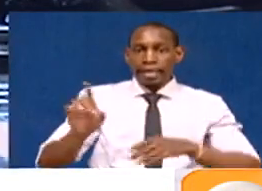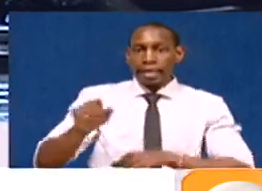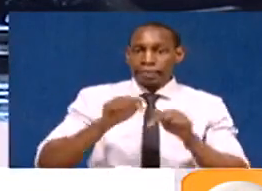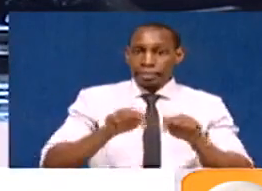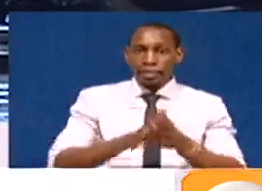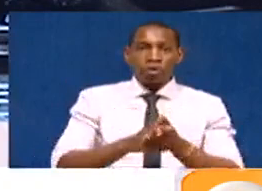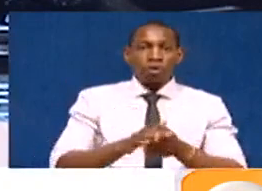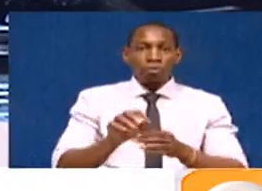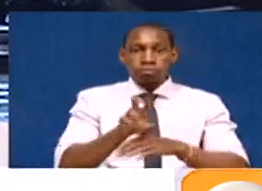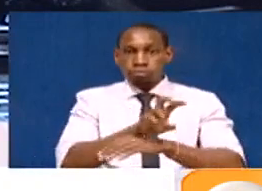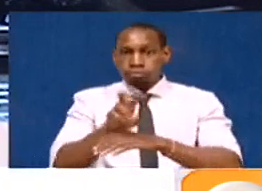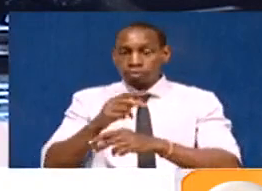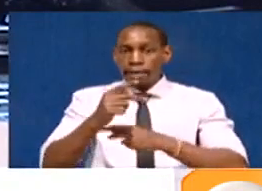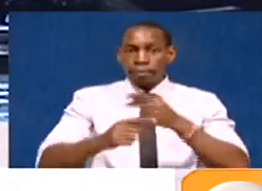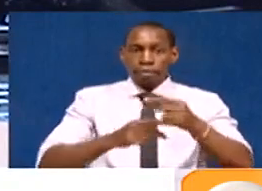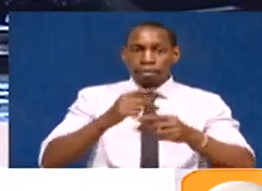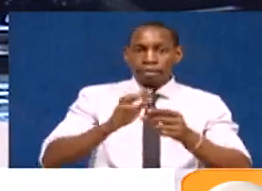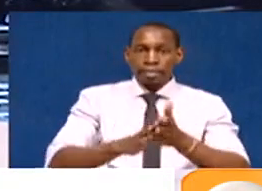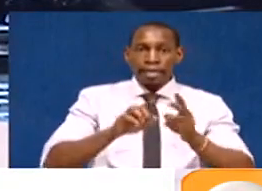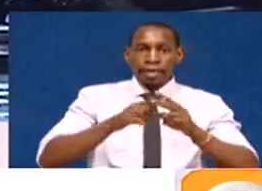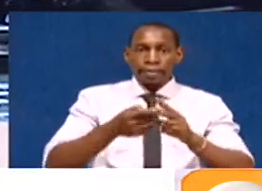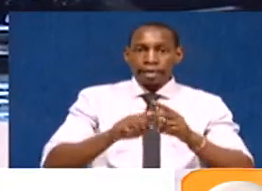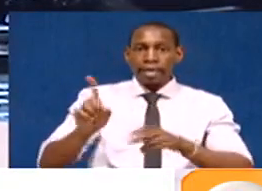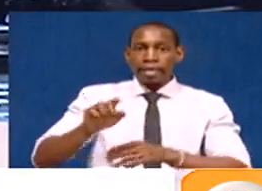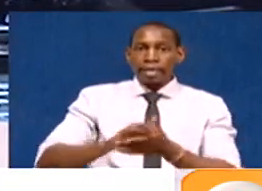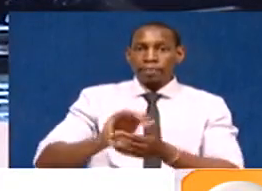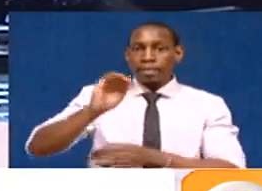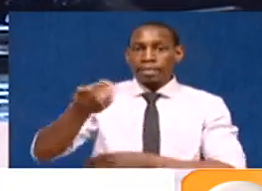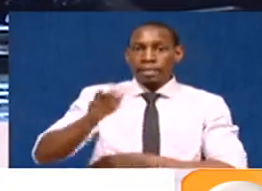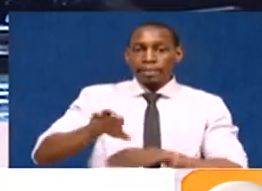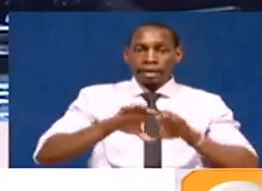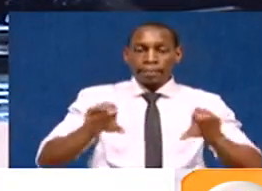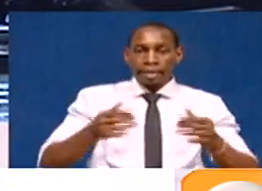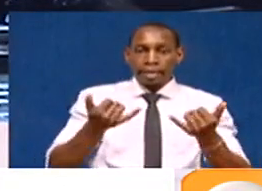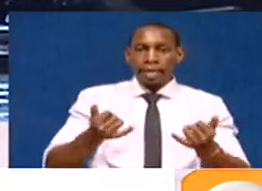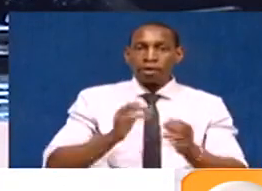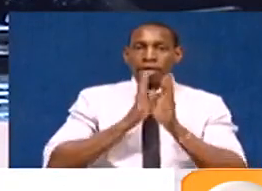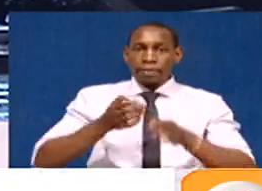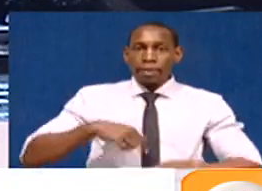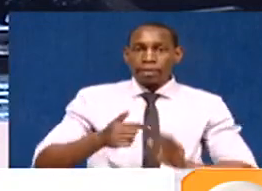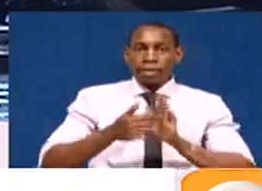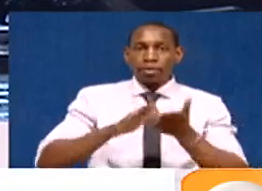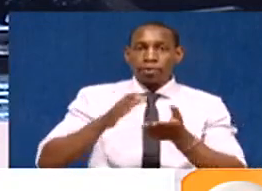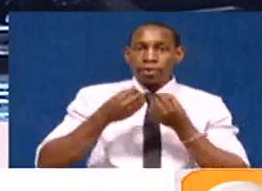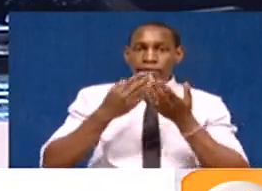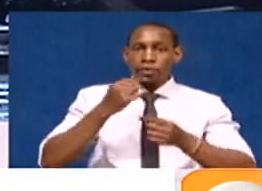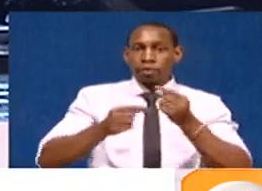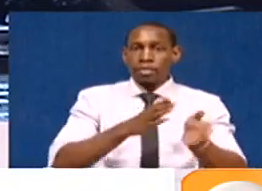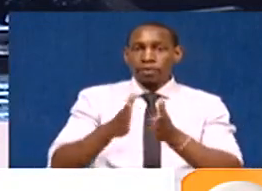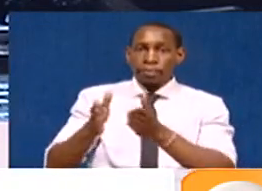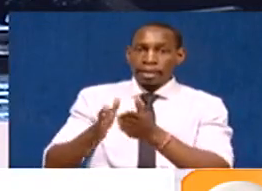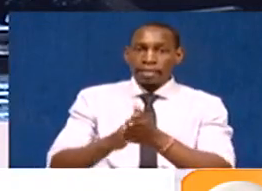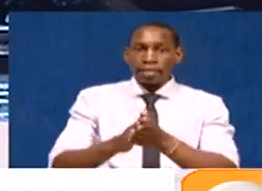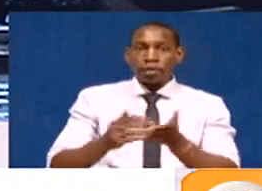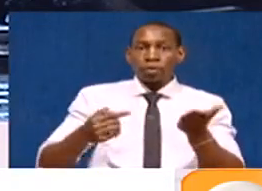today to inspect the progress of the upgrade of the Nairobi City Park Market. Here's Emily Chebet with more details of the ongoing plan